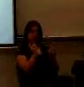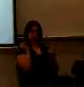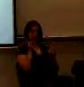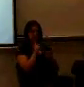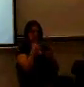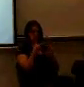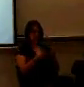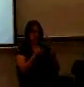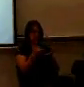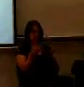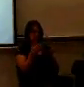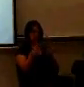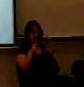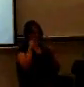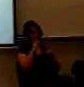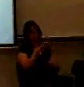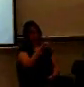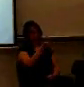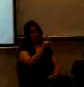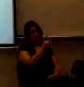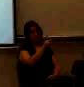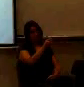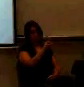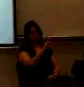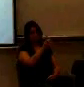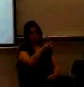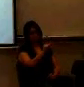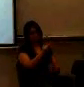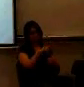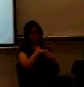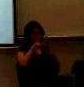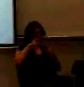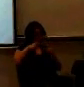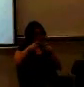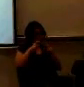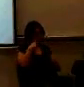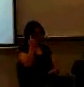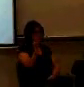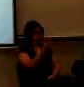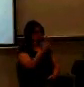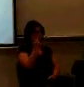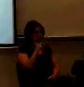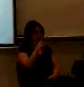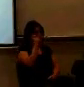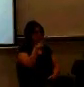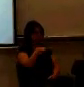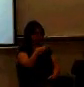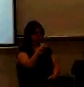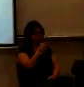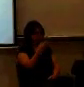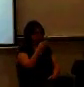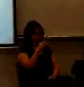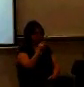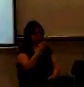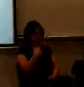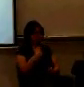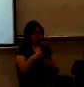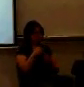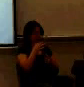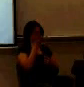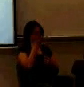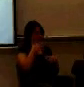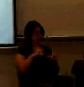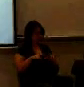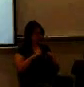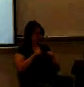are what give, when you see the cyanobacteria in the microscope, they look blue-green because of their pigments, right? They have the special pigments that